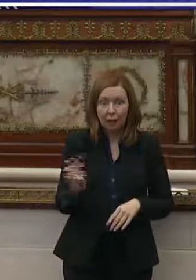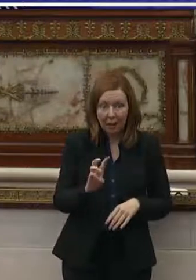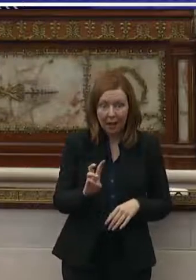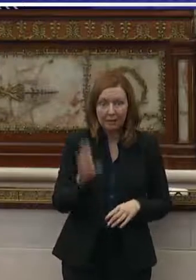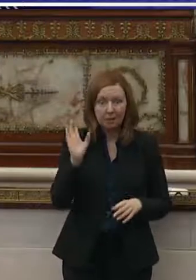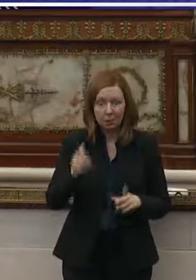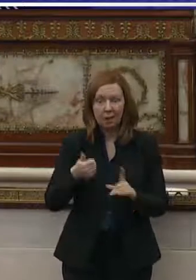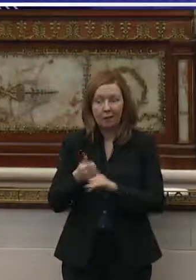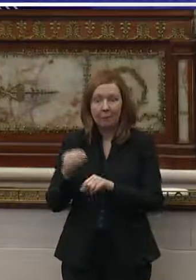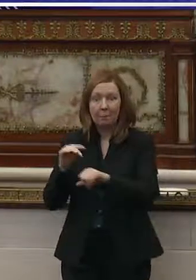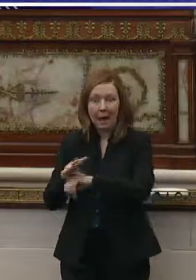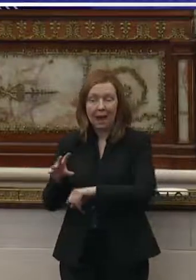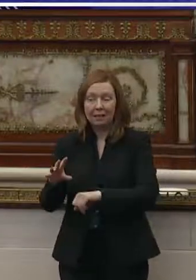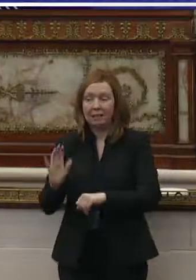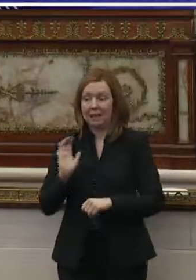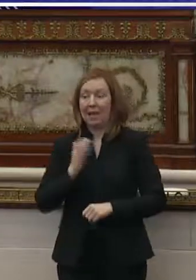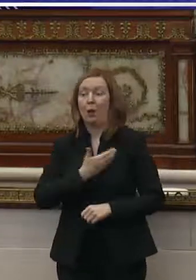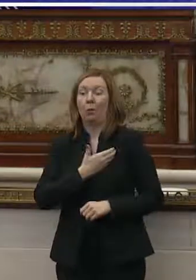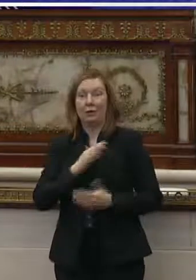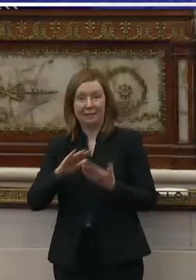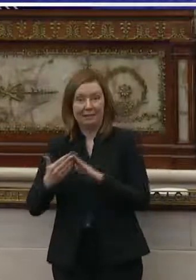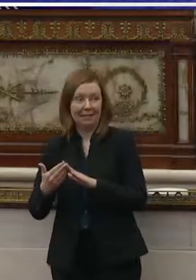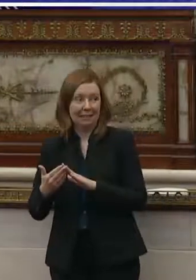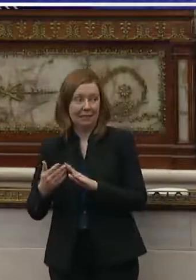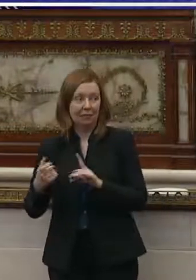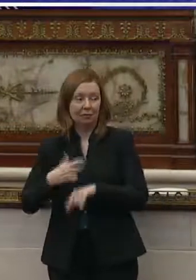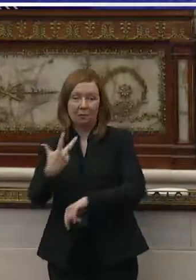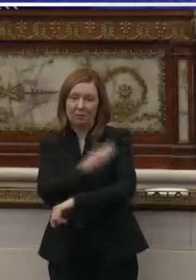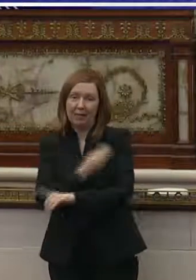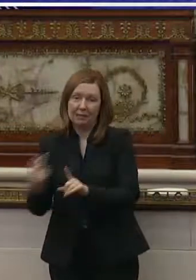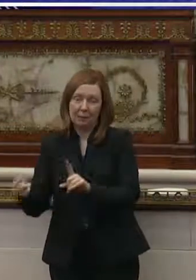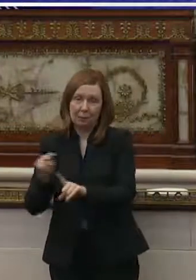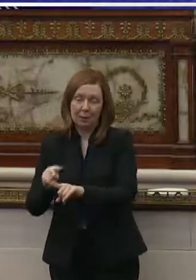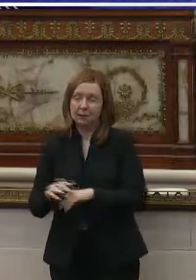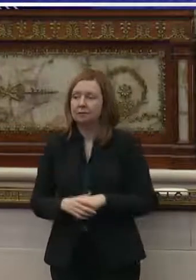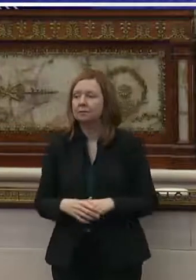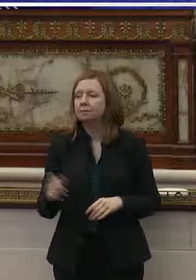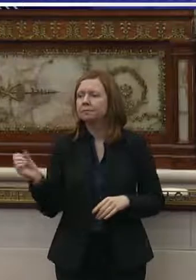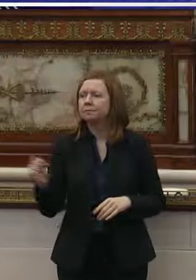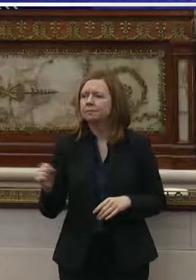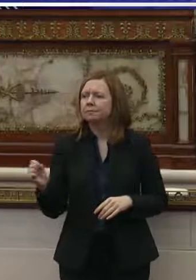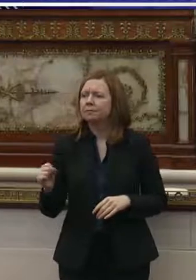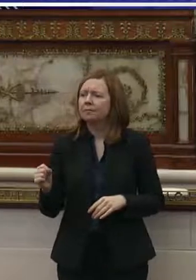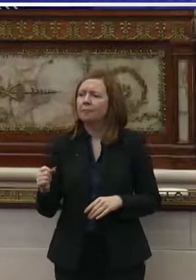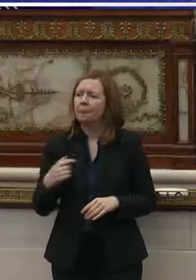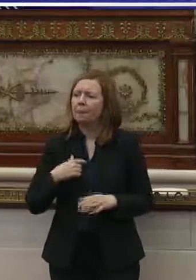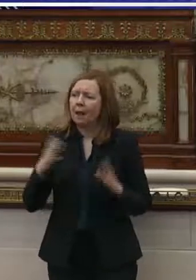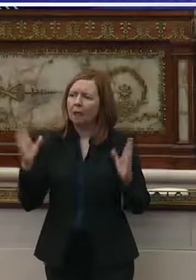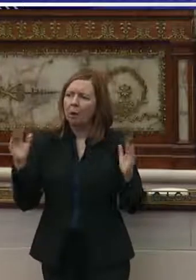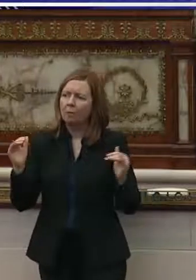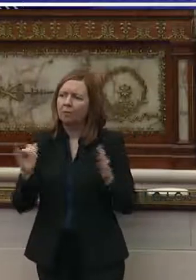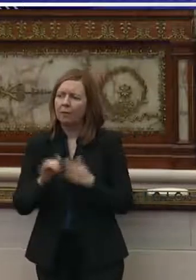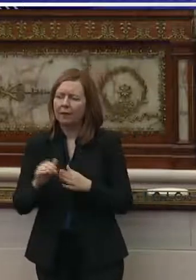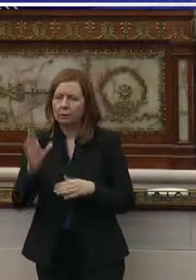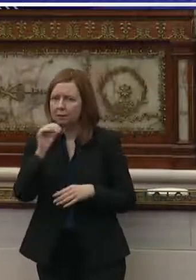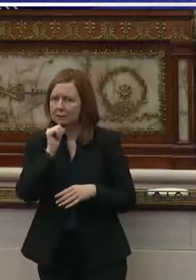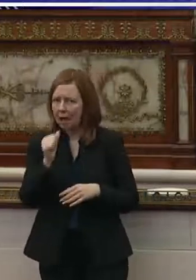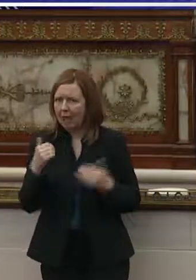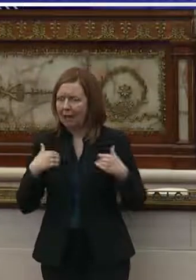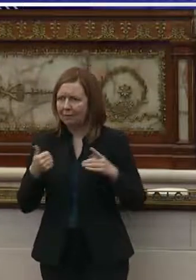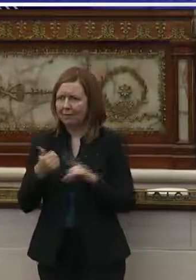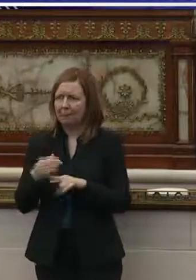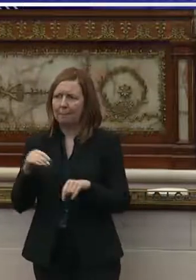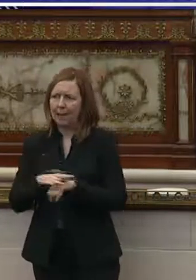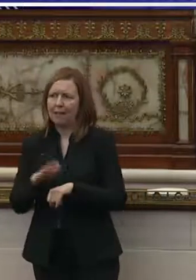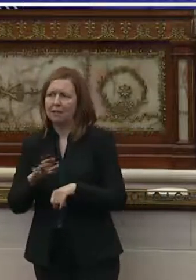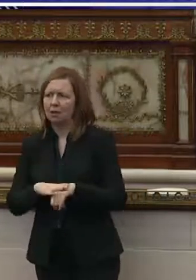to impact our city from a vaccine perspective. Yeah, so I'm actually hopeful that it will not have an impact